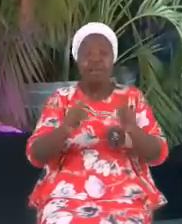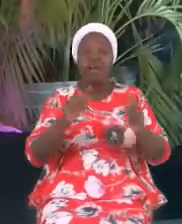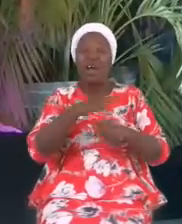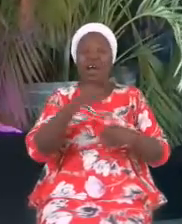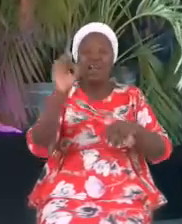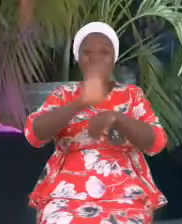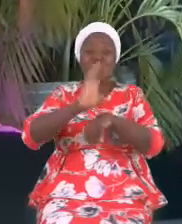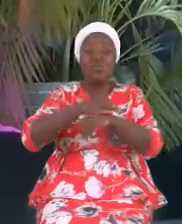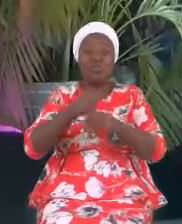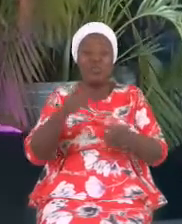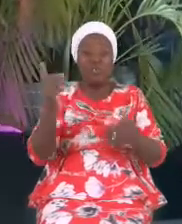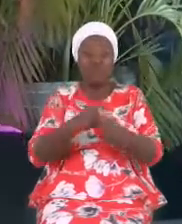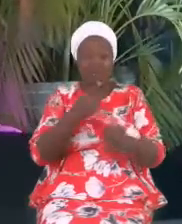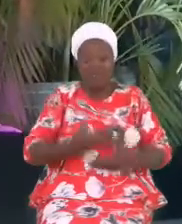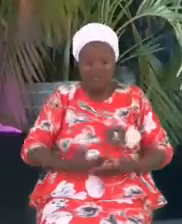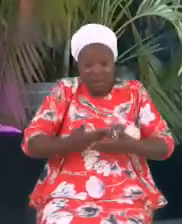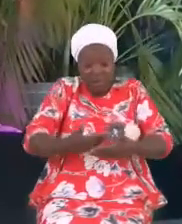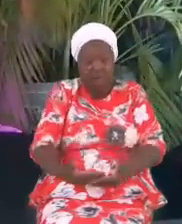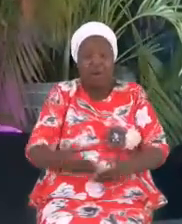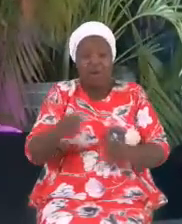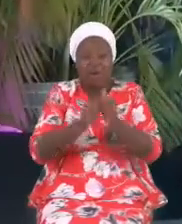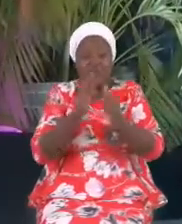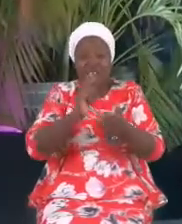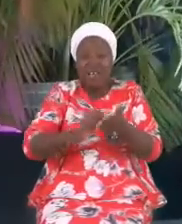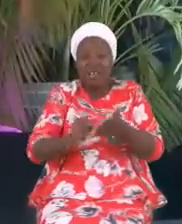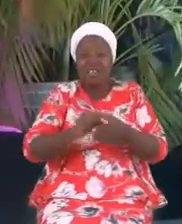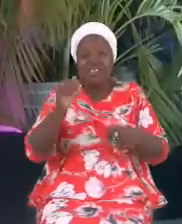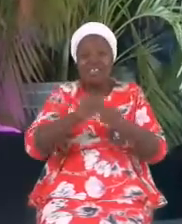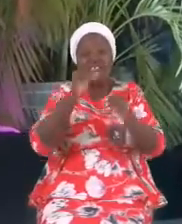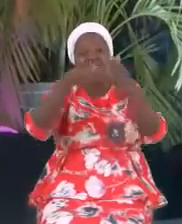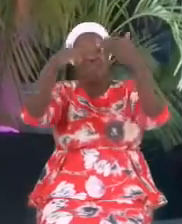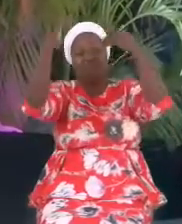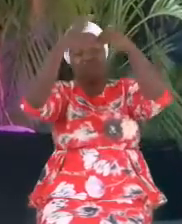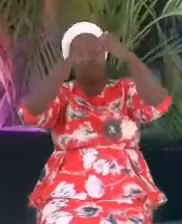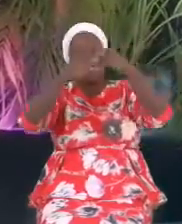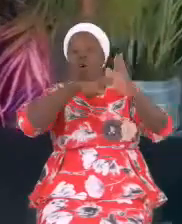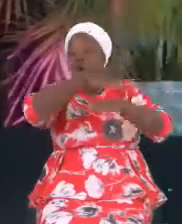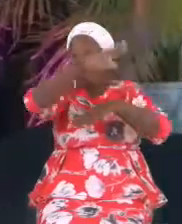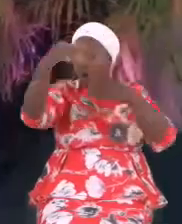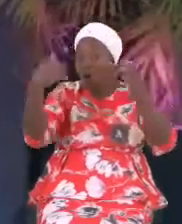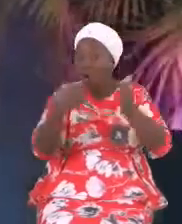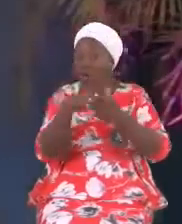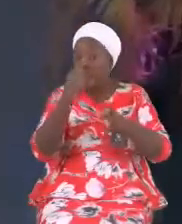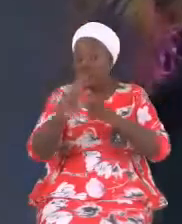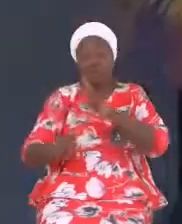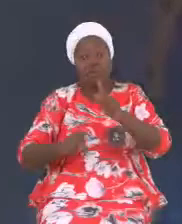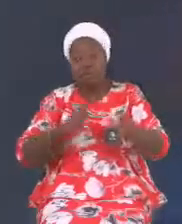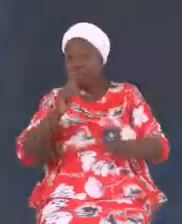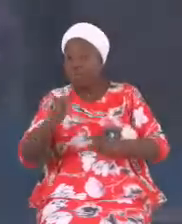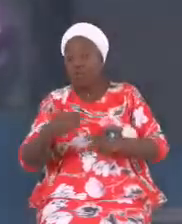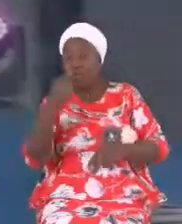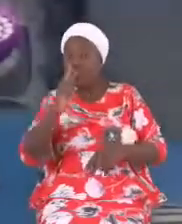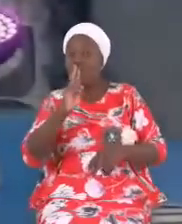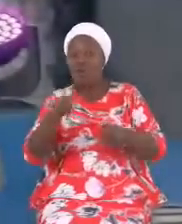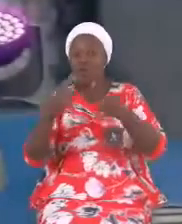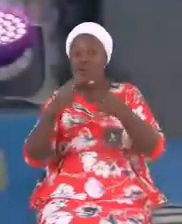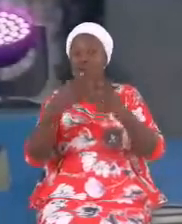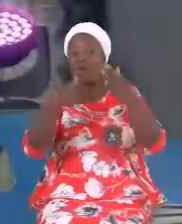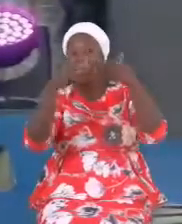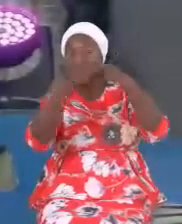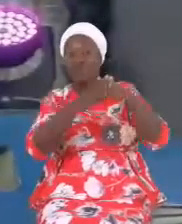the firstborn, which are written in heaven. All the people who are going to heaven, they